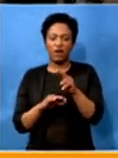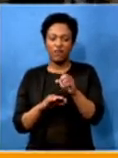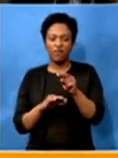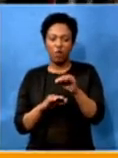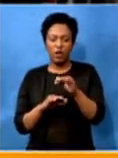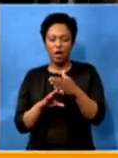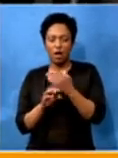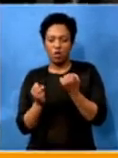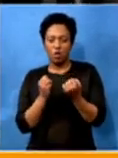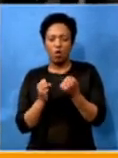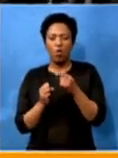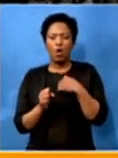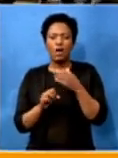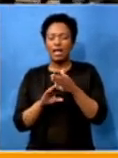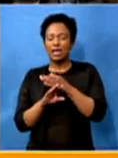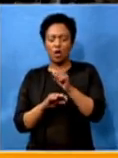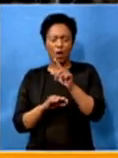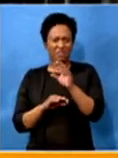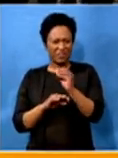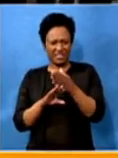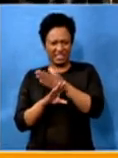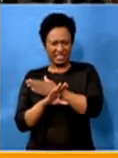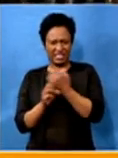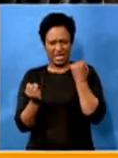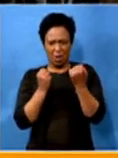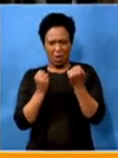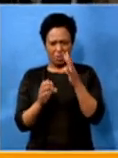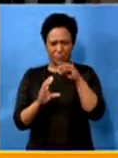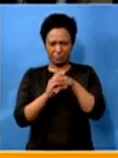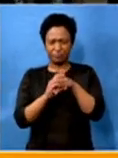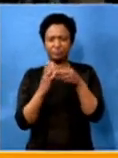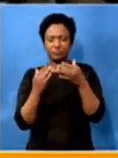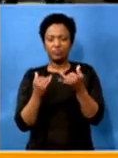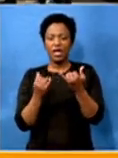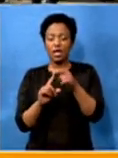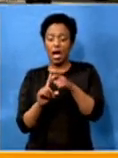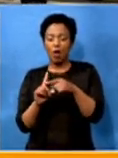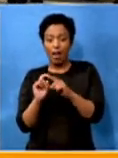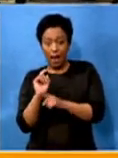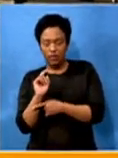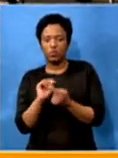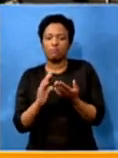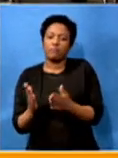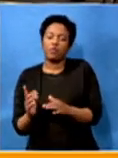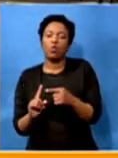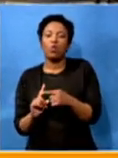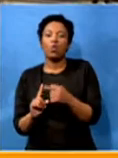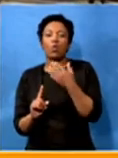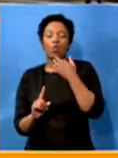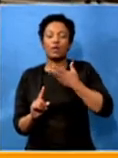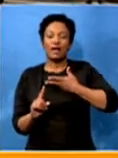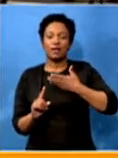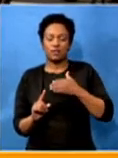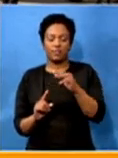there were more than 150, I think 159, has now passed on. And that's Andrew